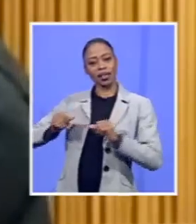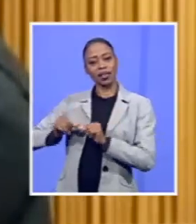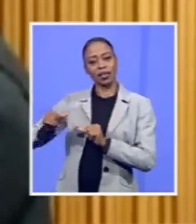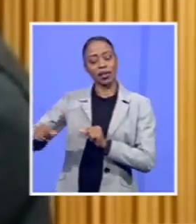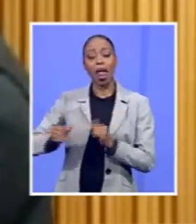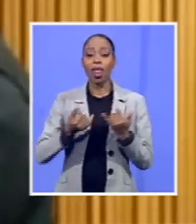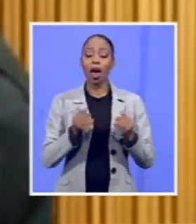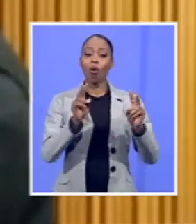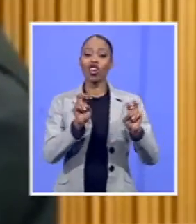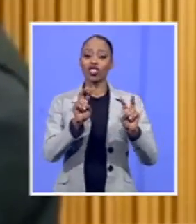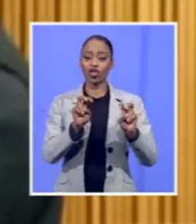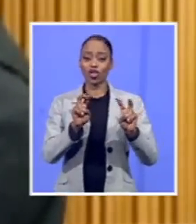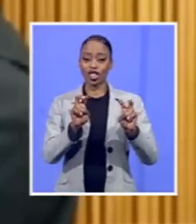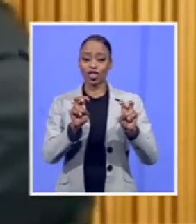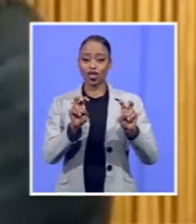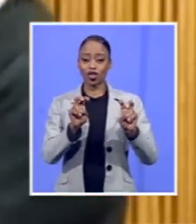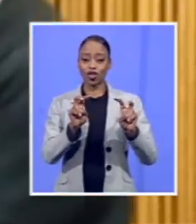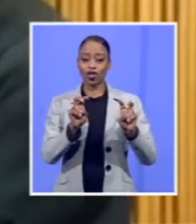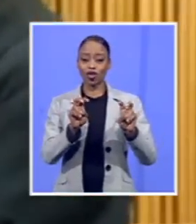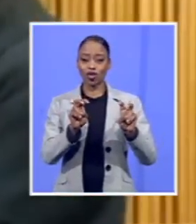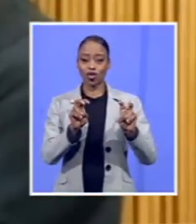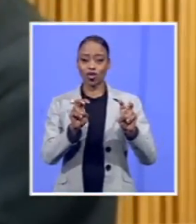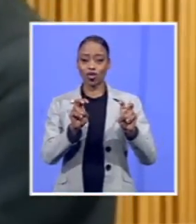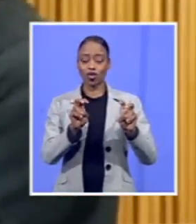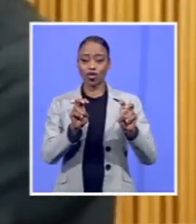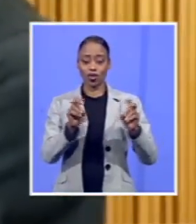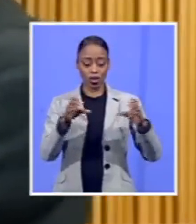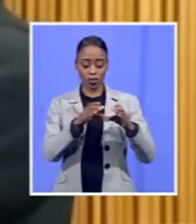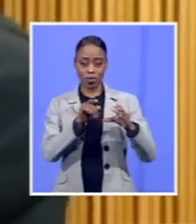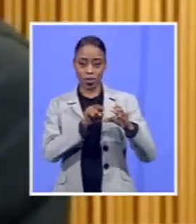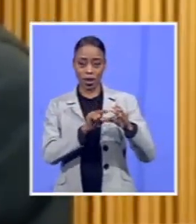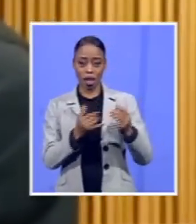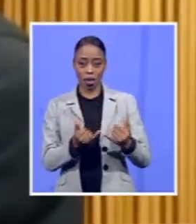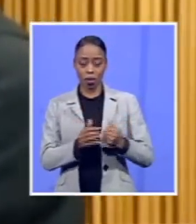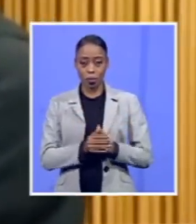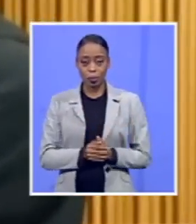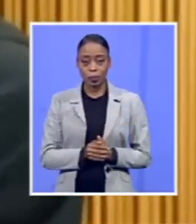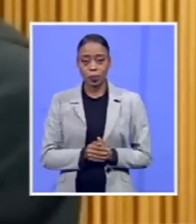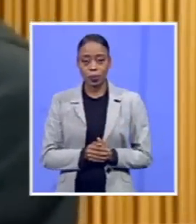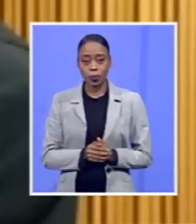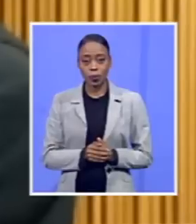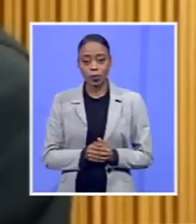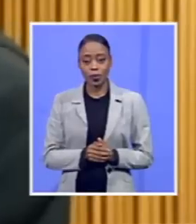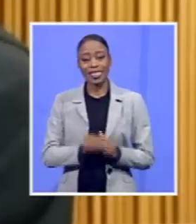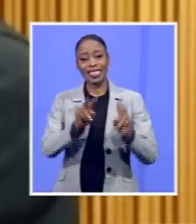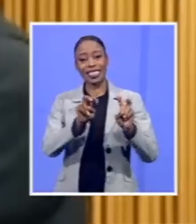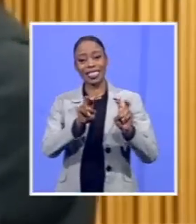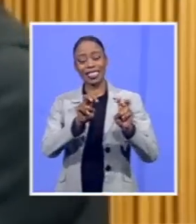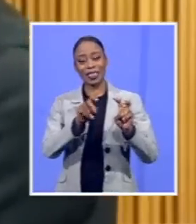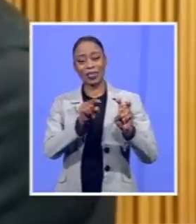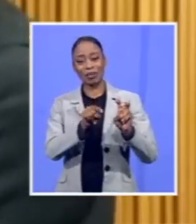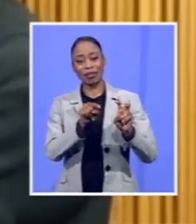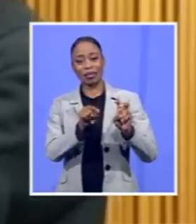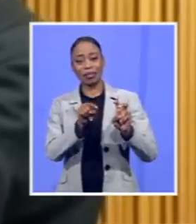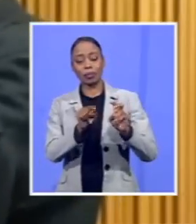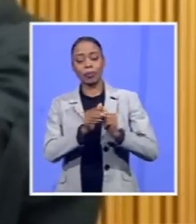about issue, the issue estoppel. Let's confine it just to that. Just confining it to issue estoppel. The